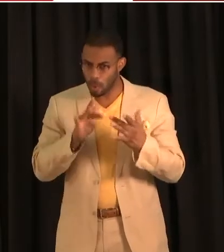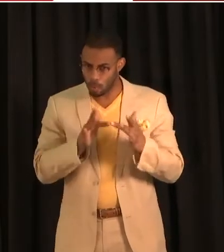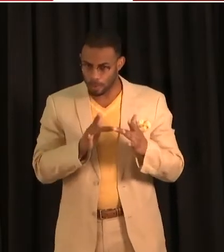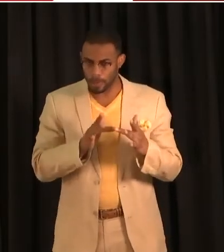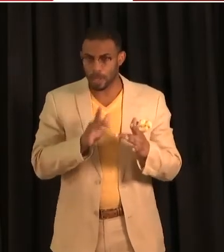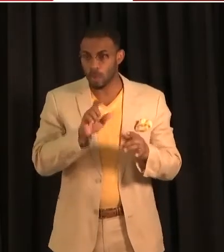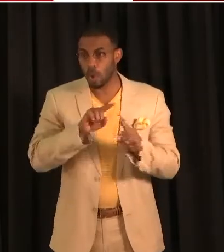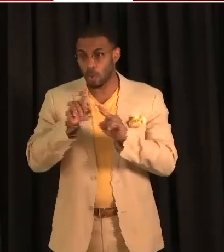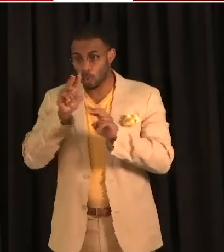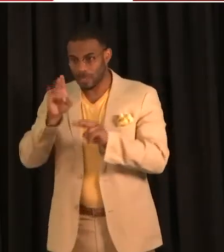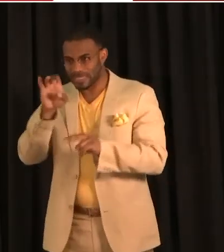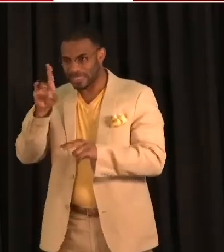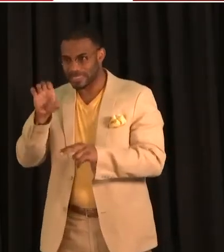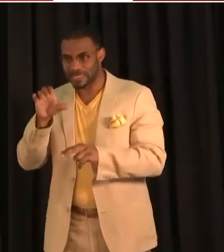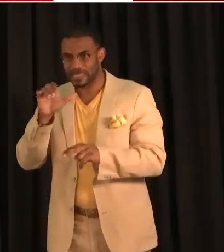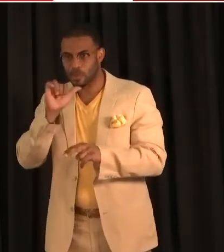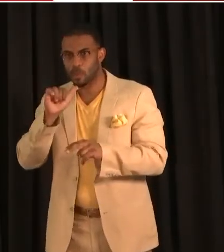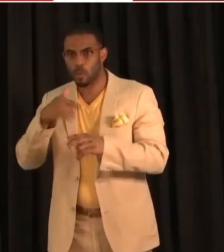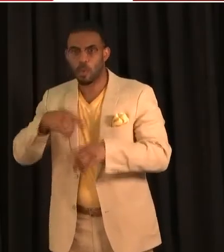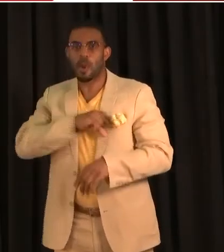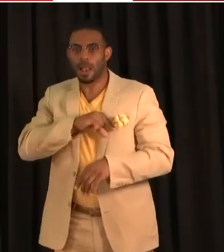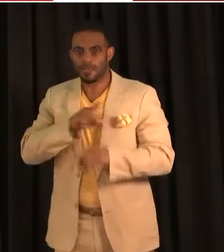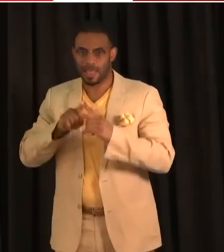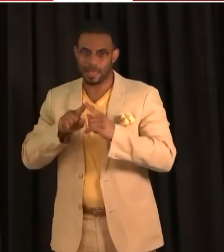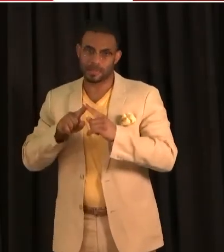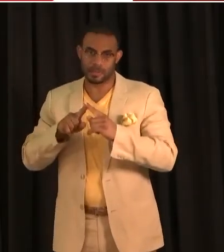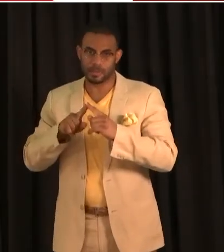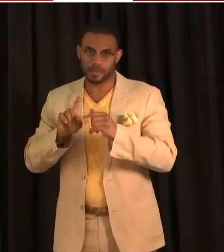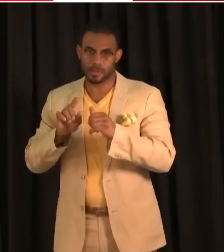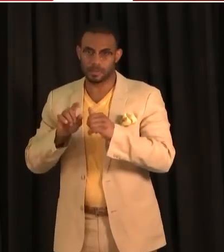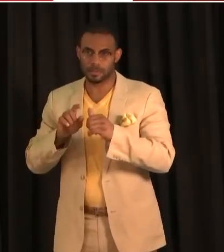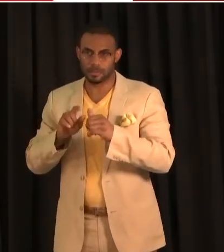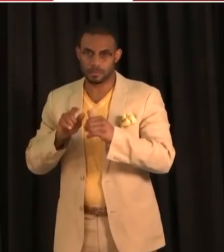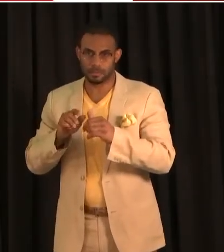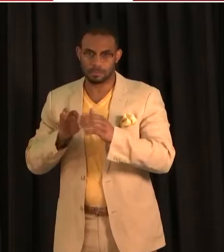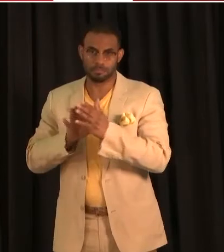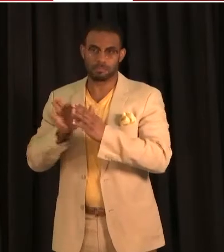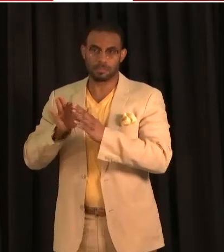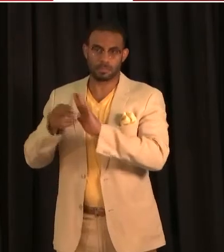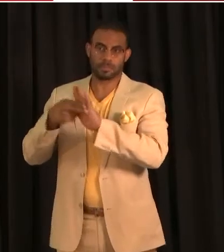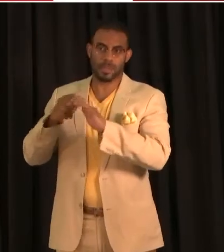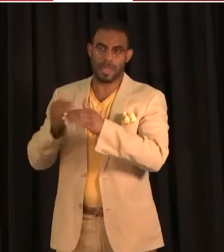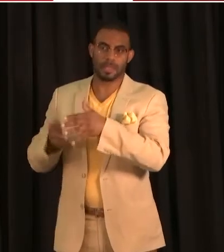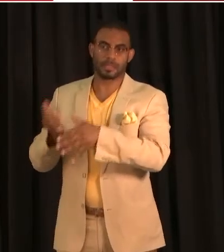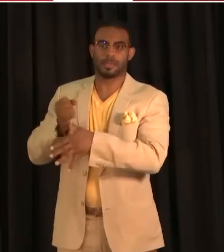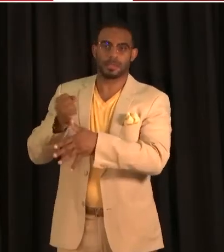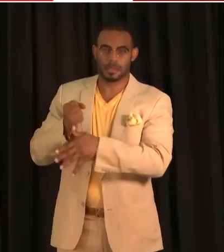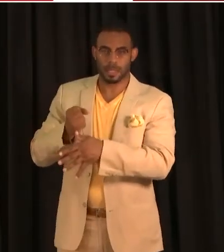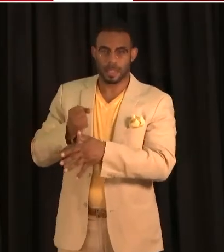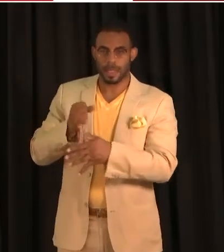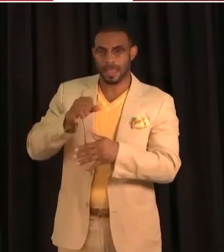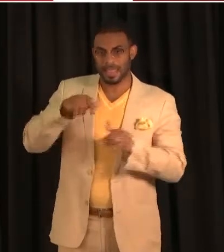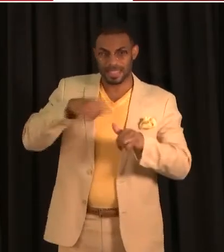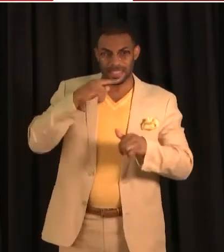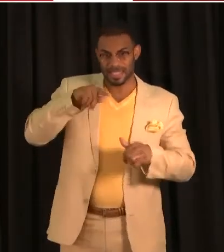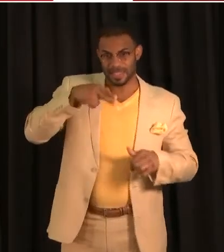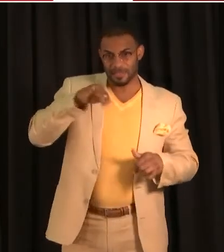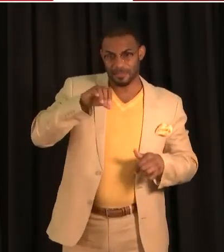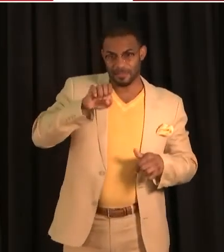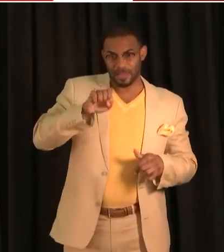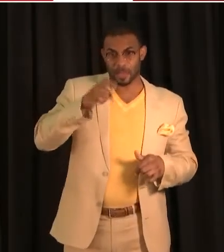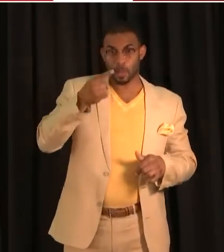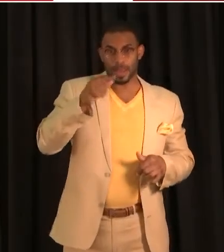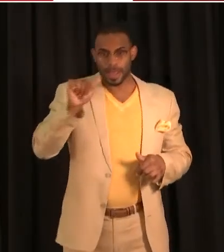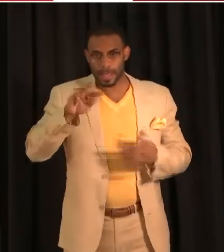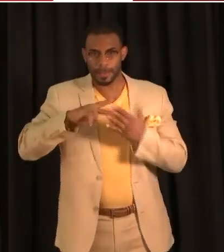coronavirus.dc.gov/vaccine, but also the CDC has talked about it. And essentially, with the first phase, you might hear phase 1A. What that